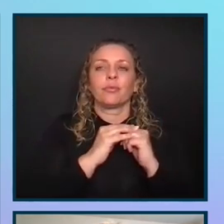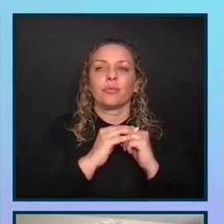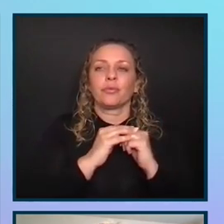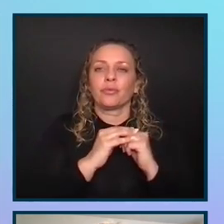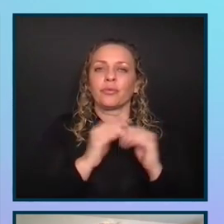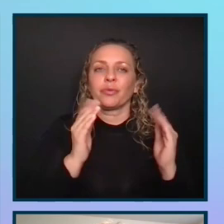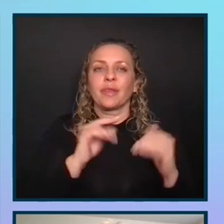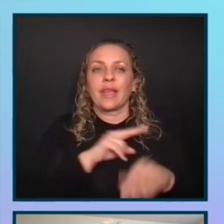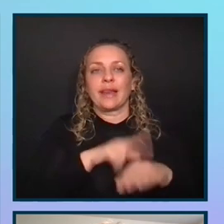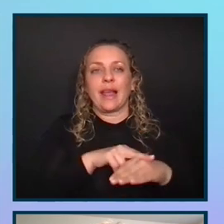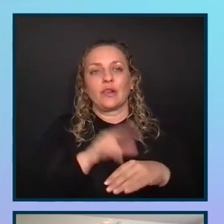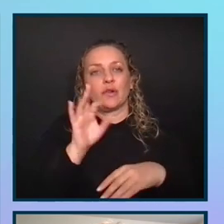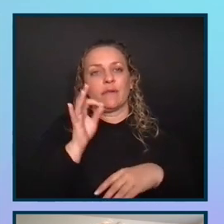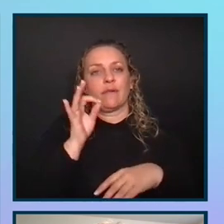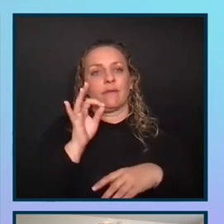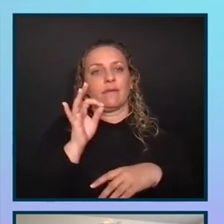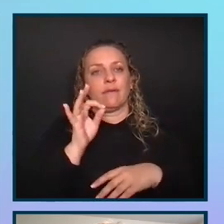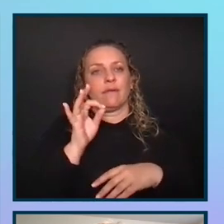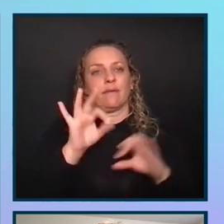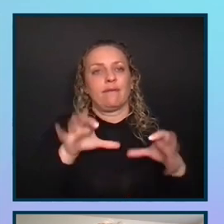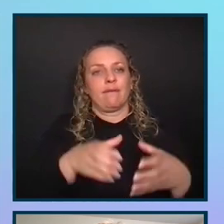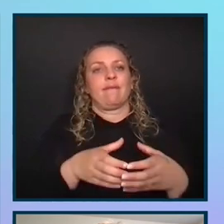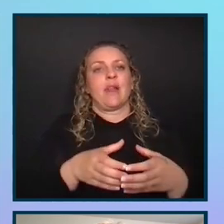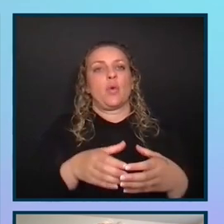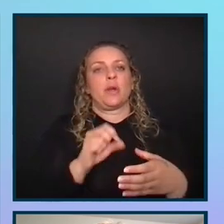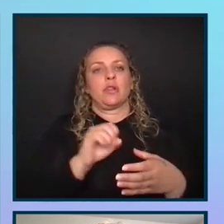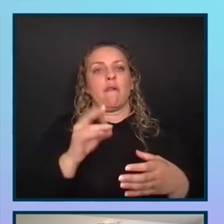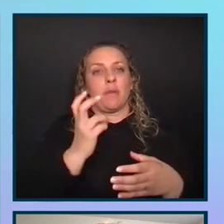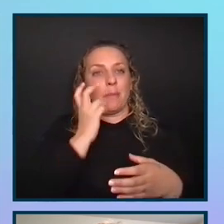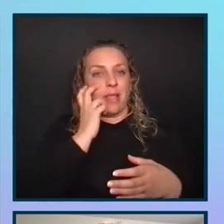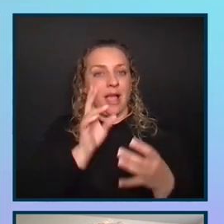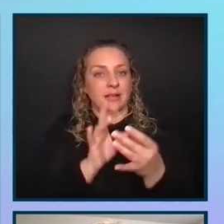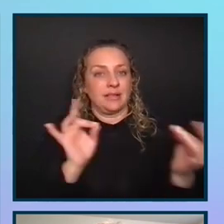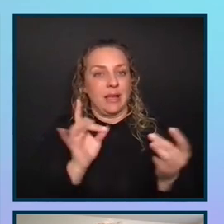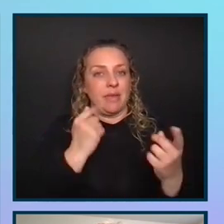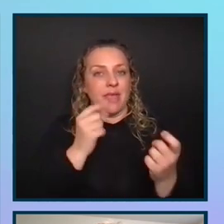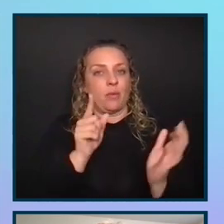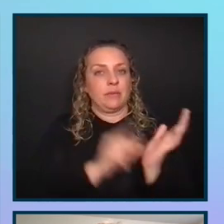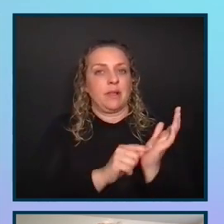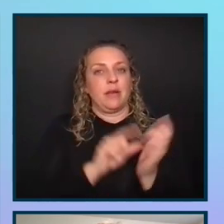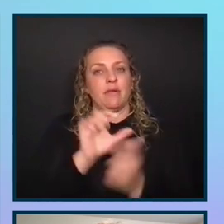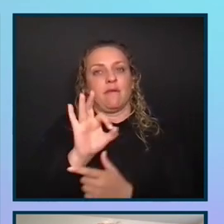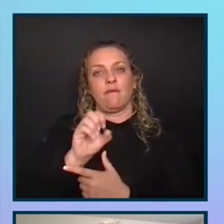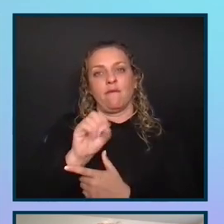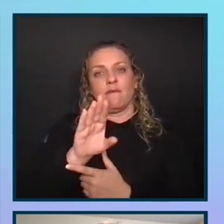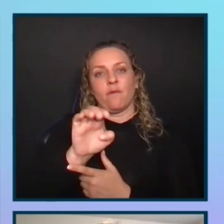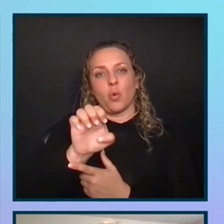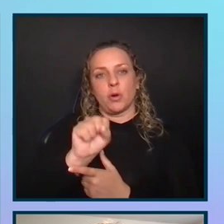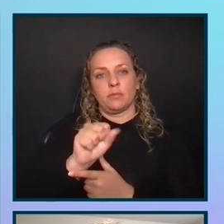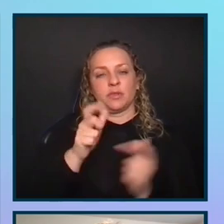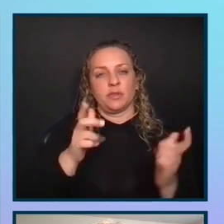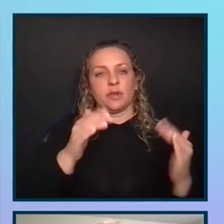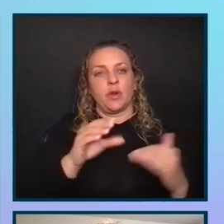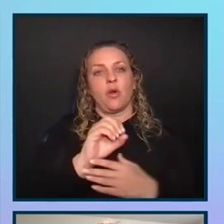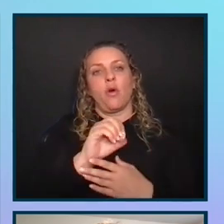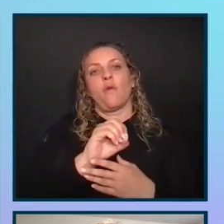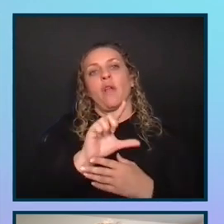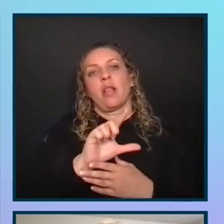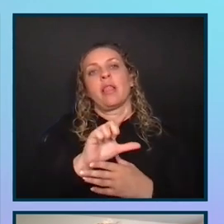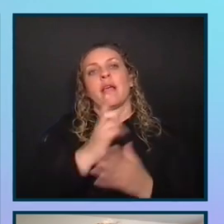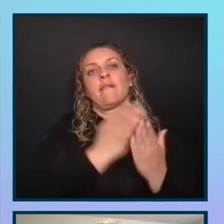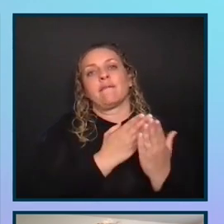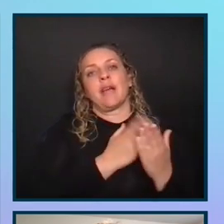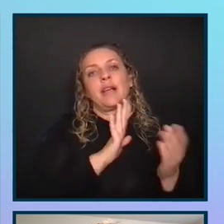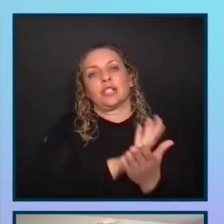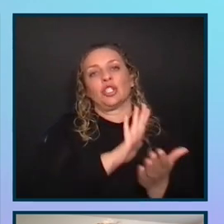The National Federation of the Blind has made a statement that was published in Forbes. The overlay fact sheet